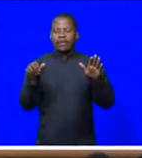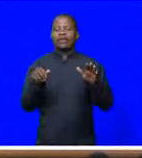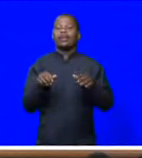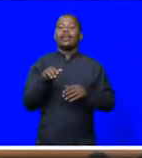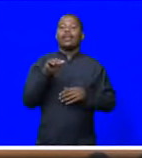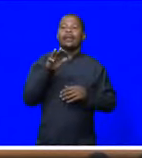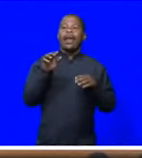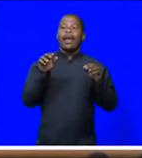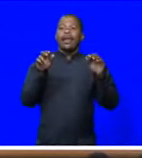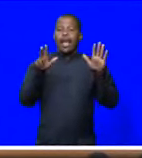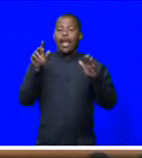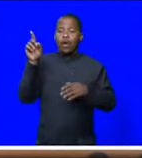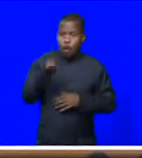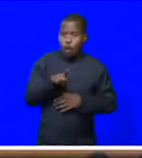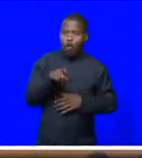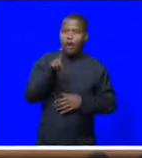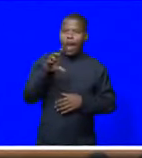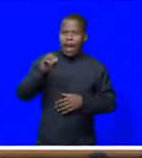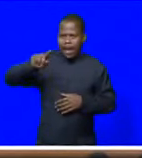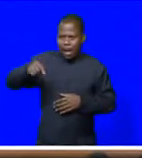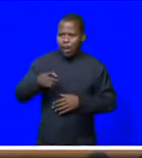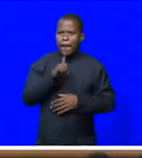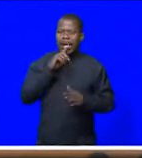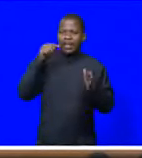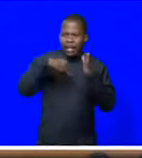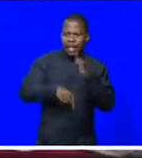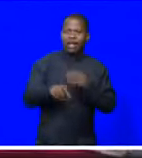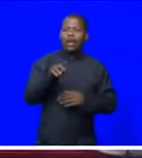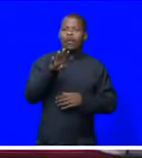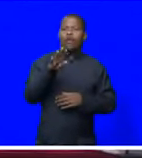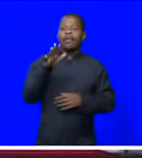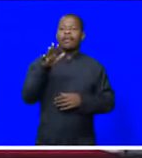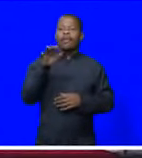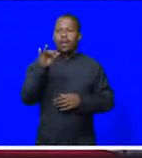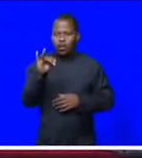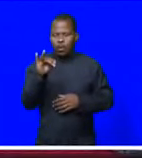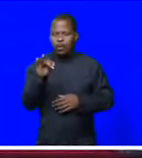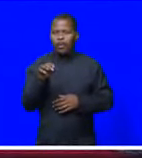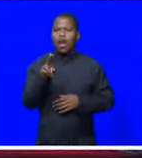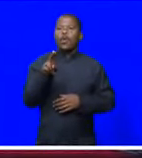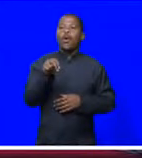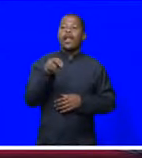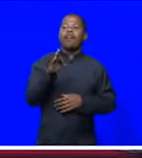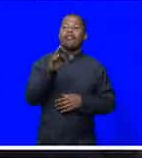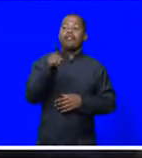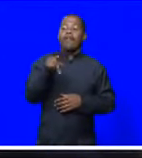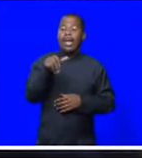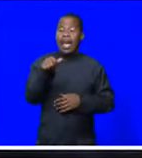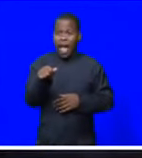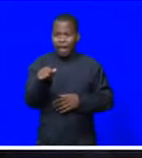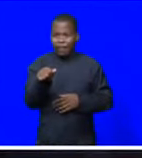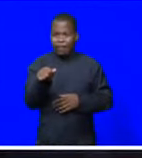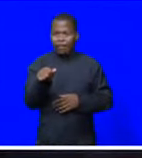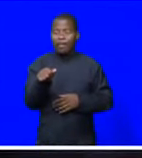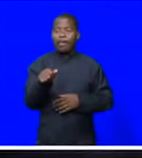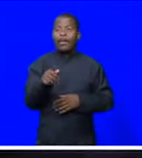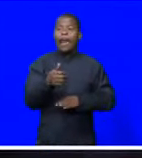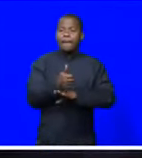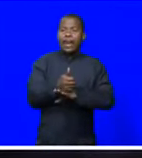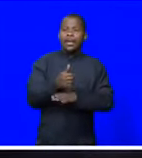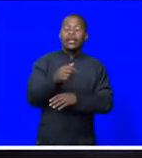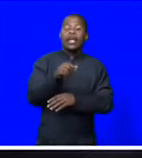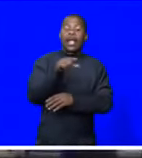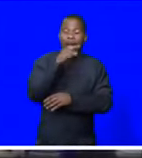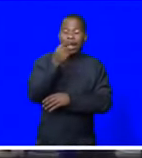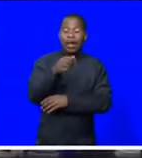596 98 per 100,000 nyalo sesehlile sikubo 452. UNFPA maternal health specialist Tamara